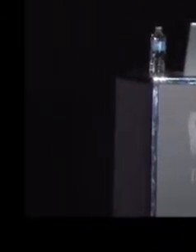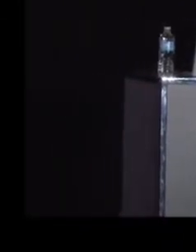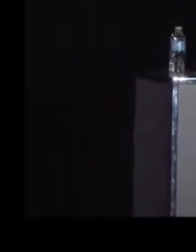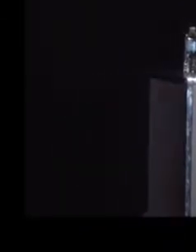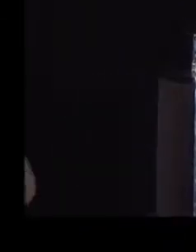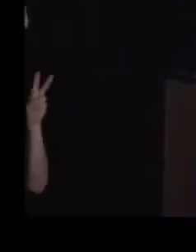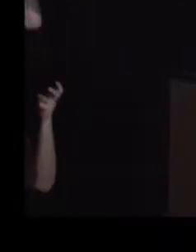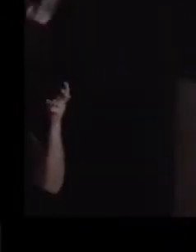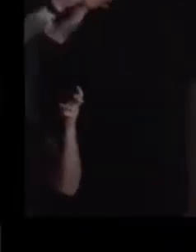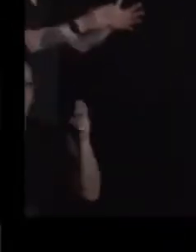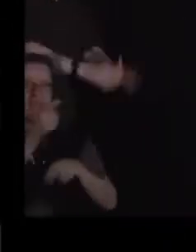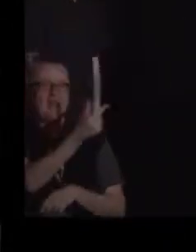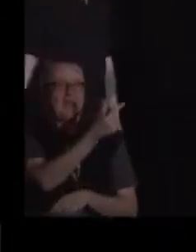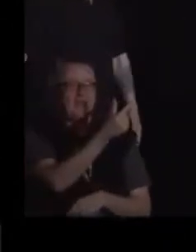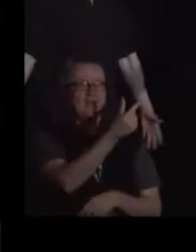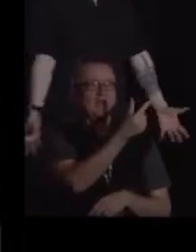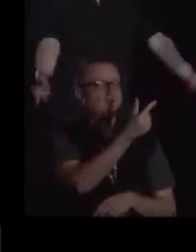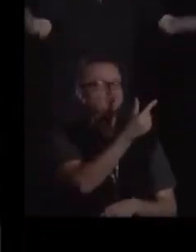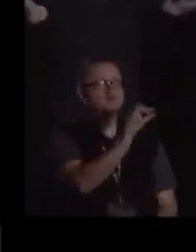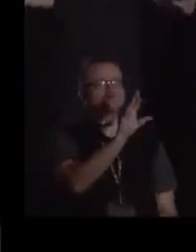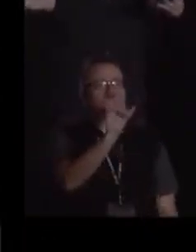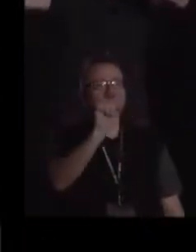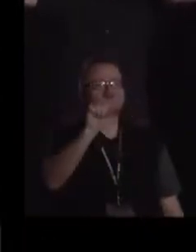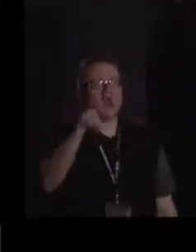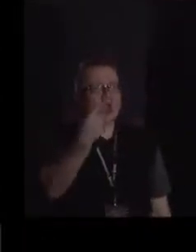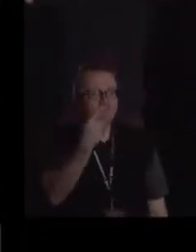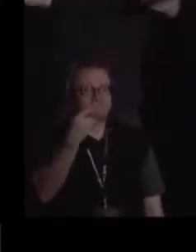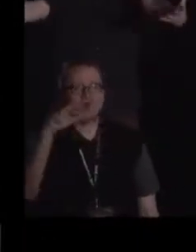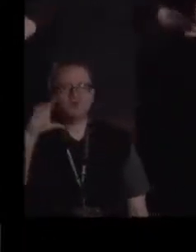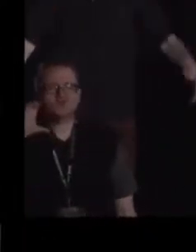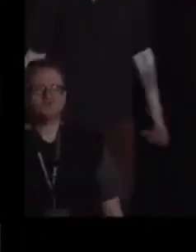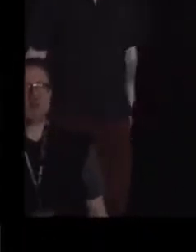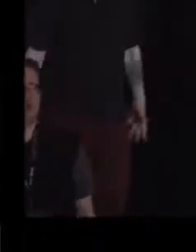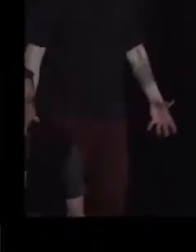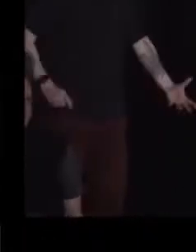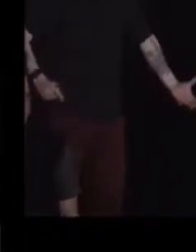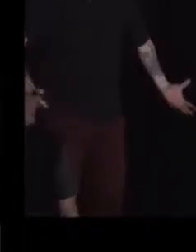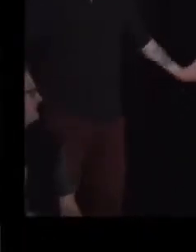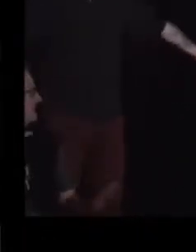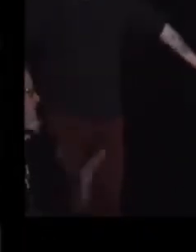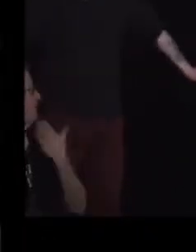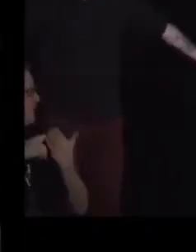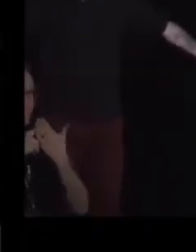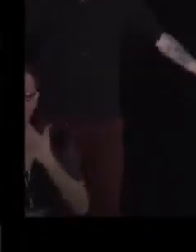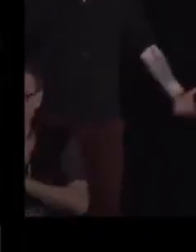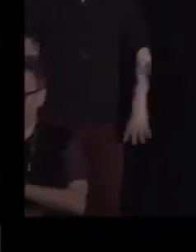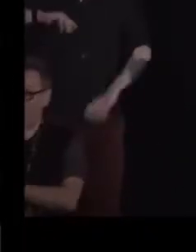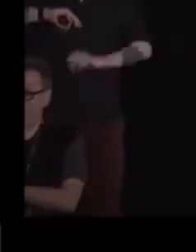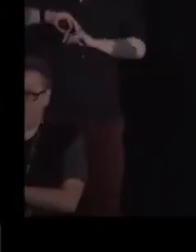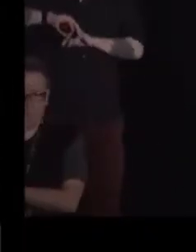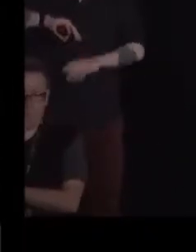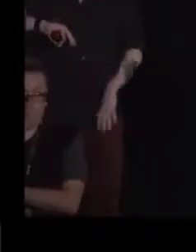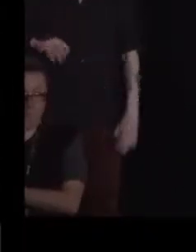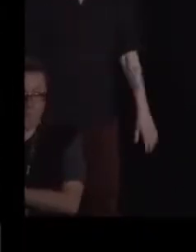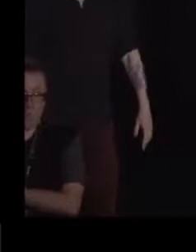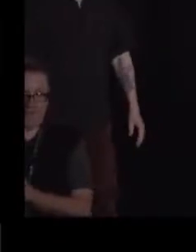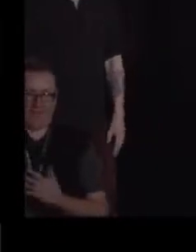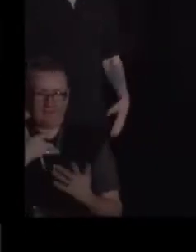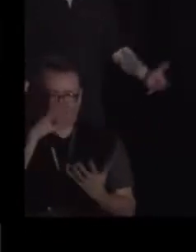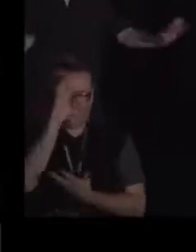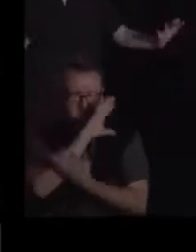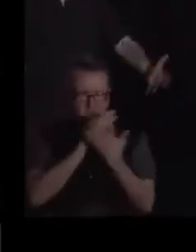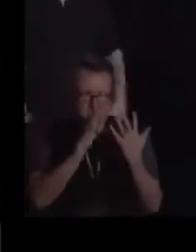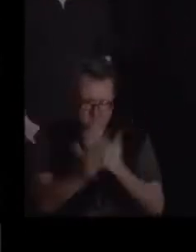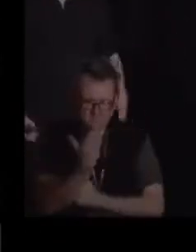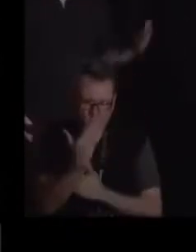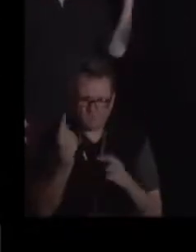called GRAFT, CRAFT, and Being Daft, and that's kind of what I want to talk to you about this morning. It is this morning, isn't it? Like, I'm still a bit